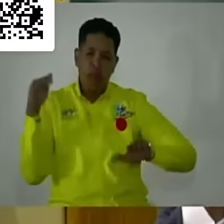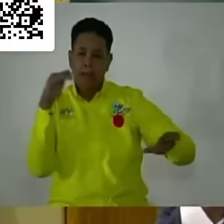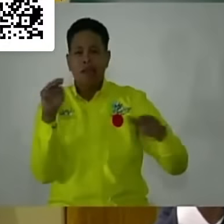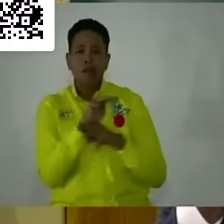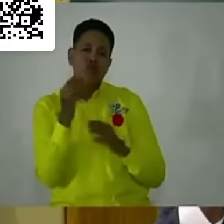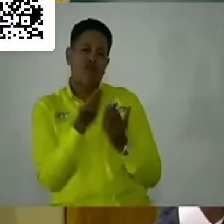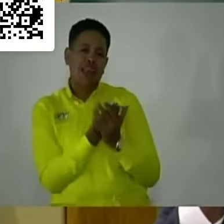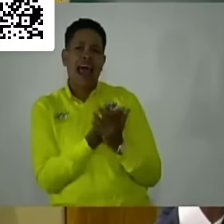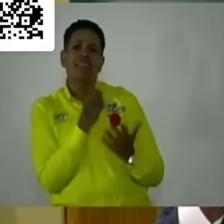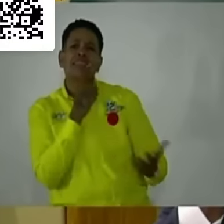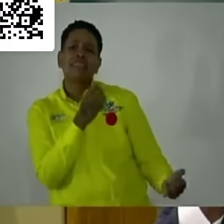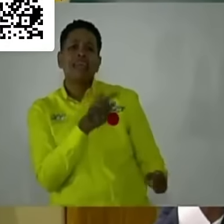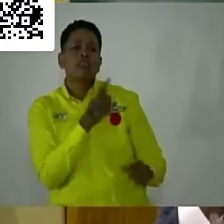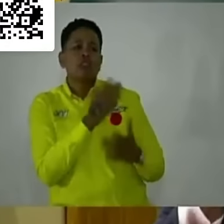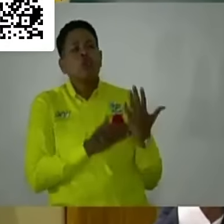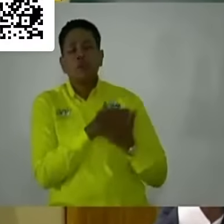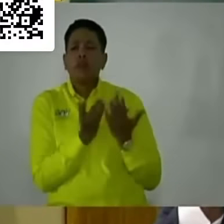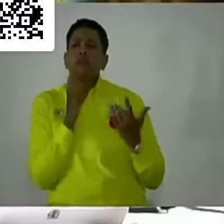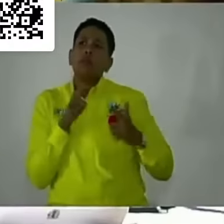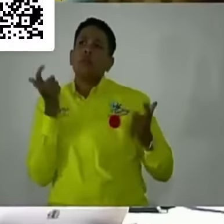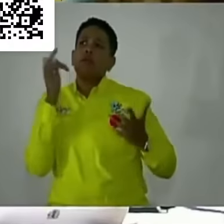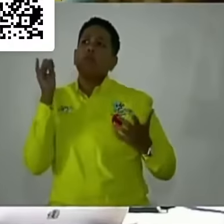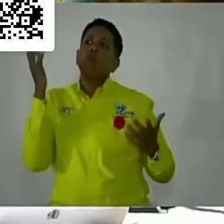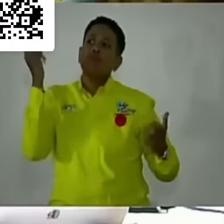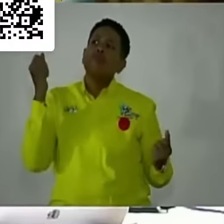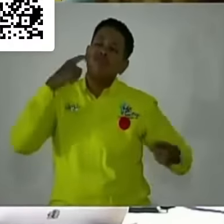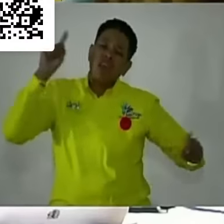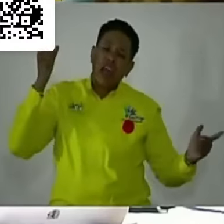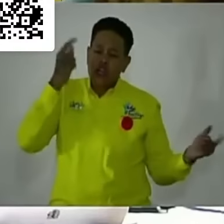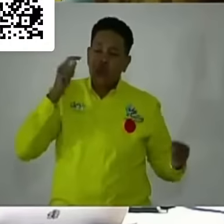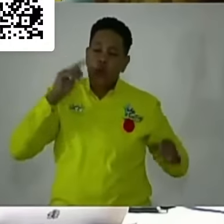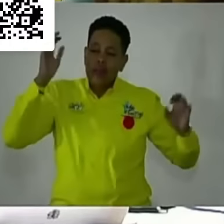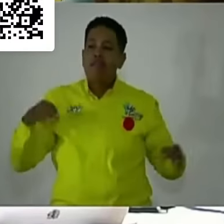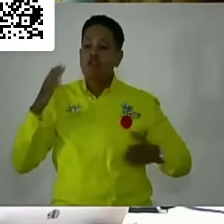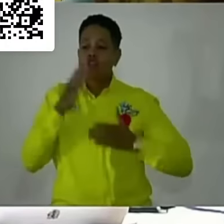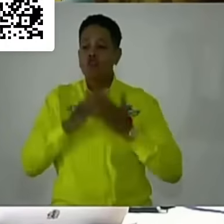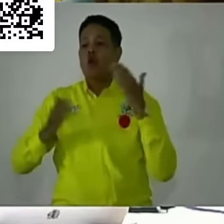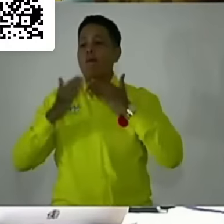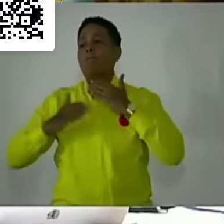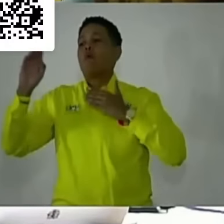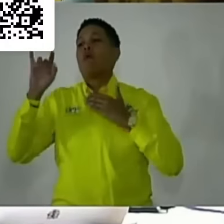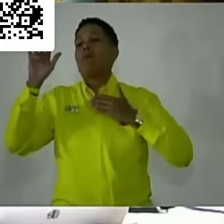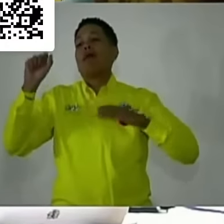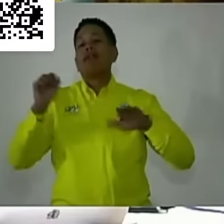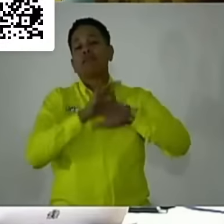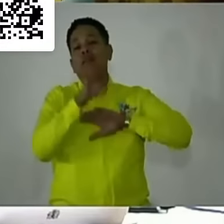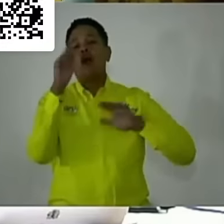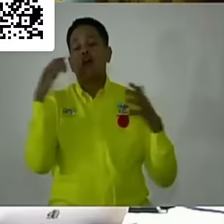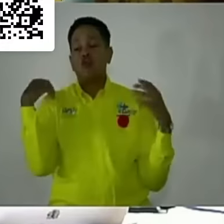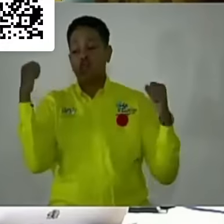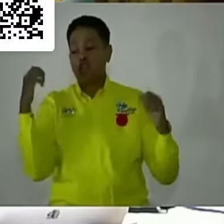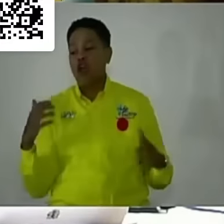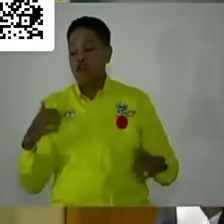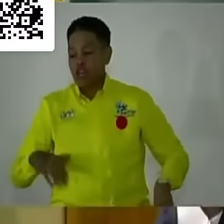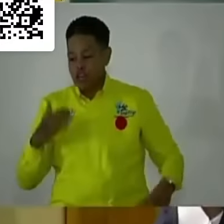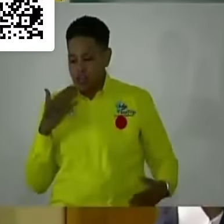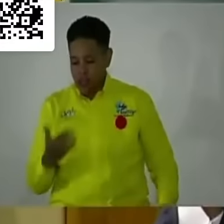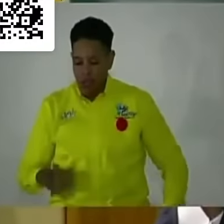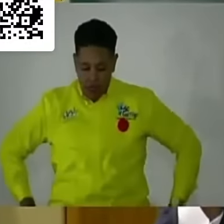Finance to get some of these bigger projects done, and definitely some post-Melissa recovery. Thank